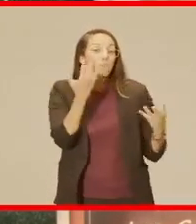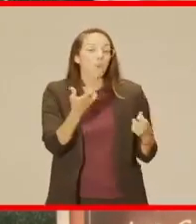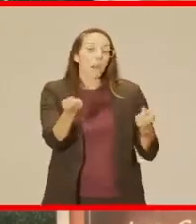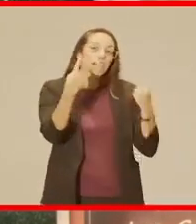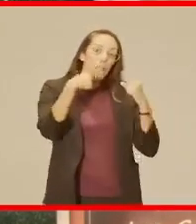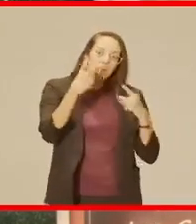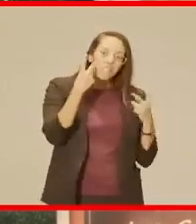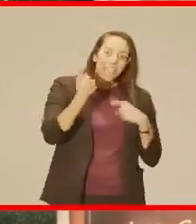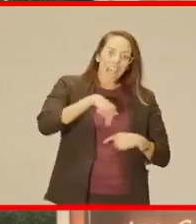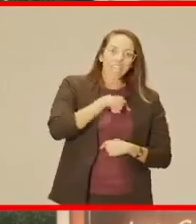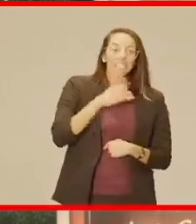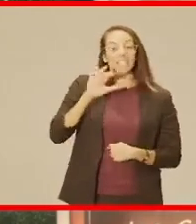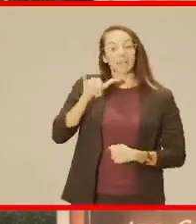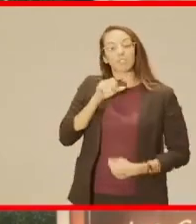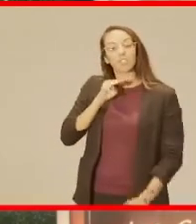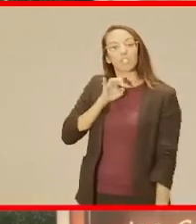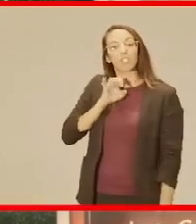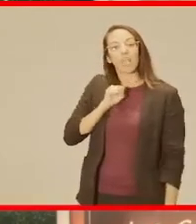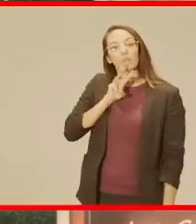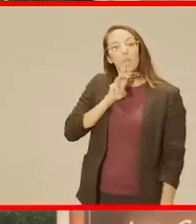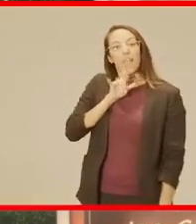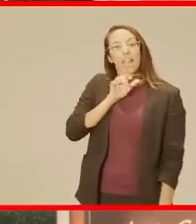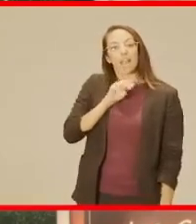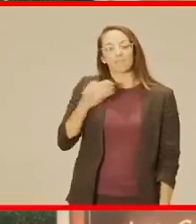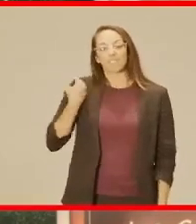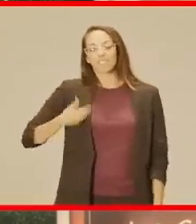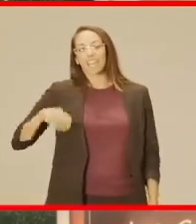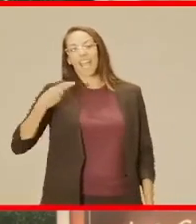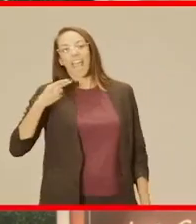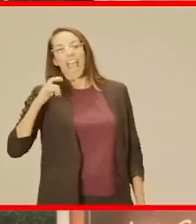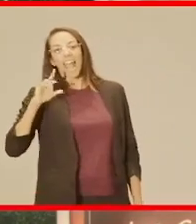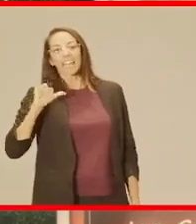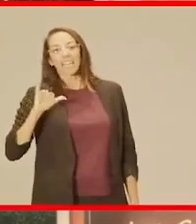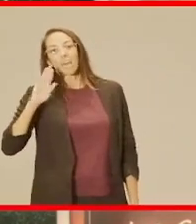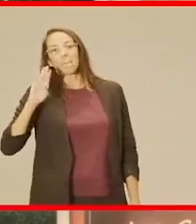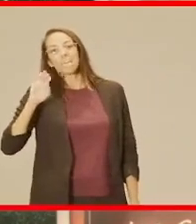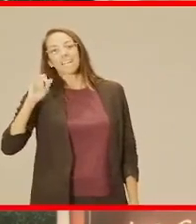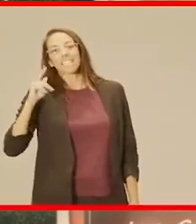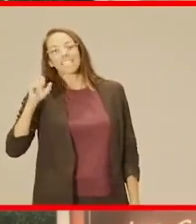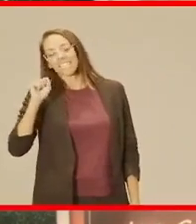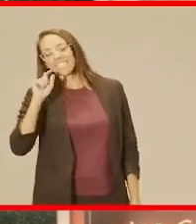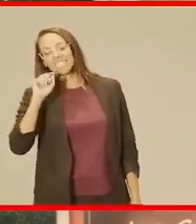I'm James Williams. And I'm Haley Buxton. And thank you for coming to the Anime Connection.